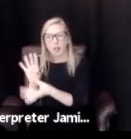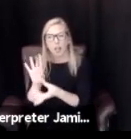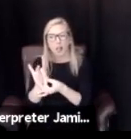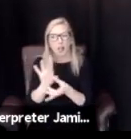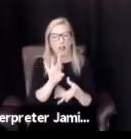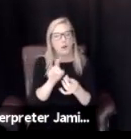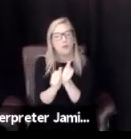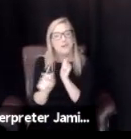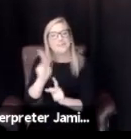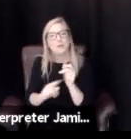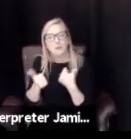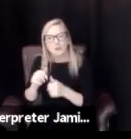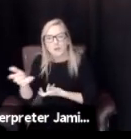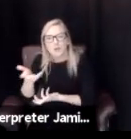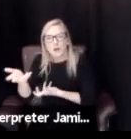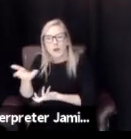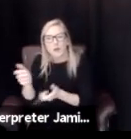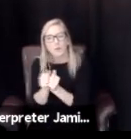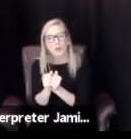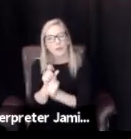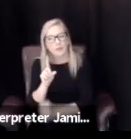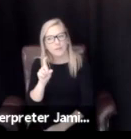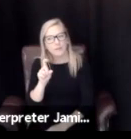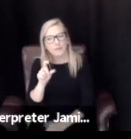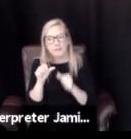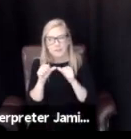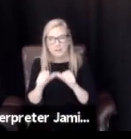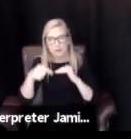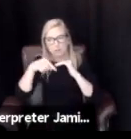to engage in work? Let's go a little bit further.